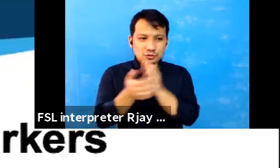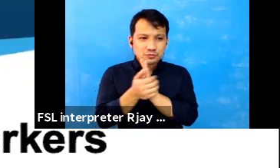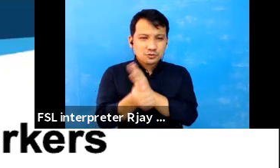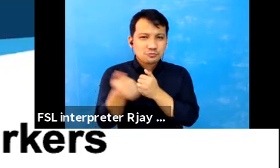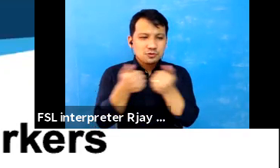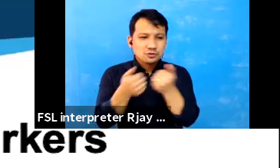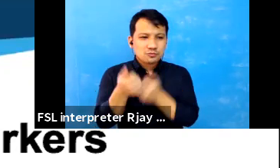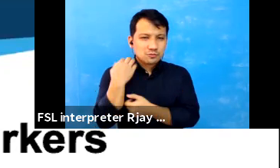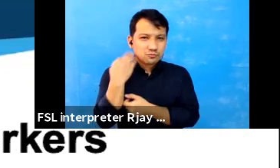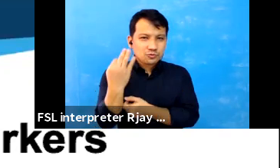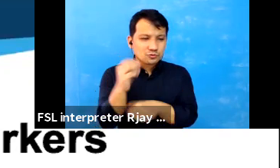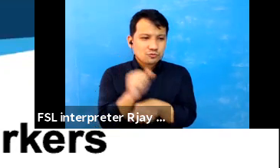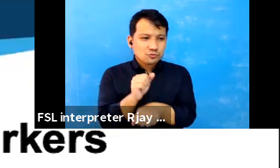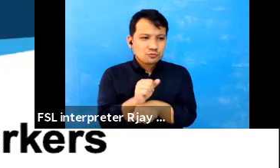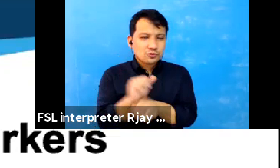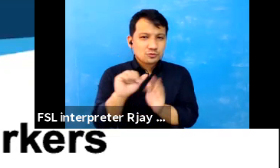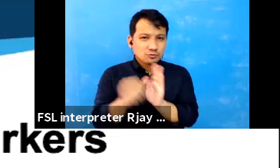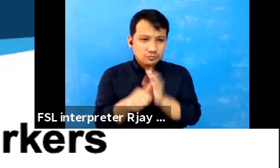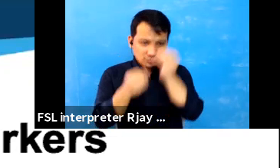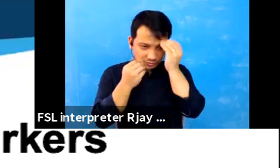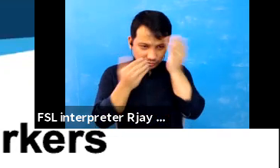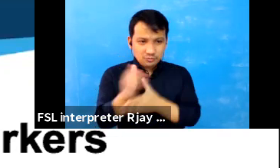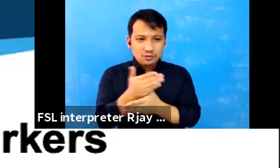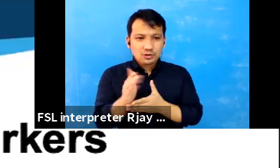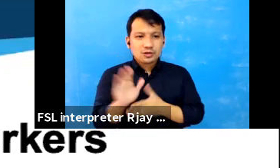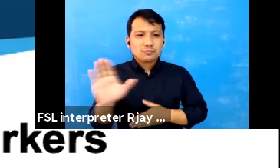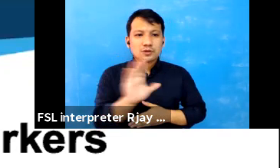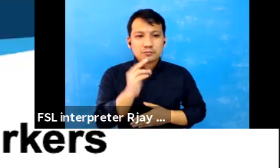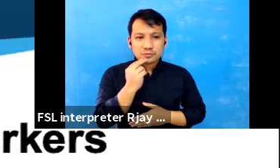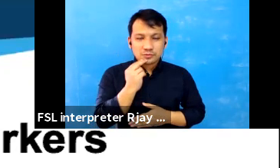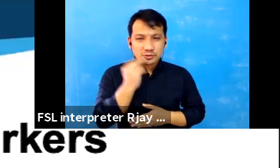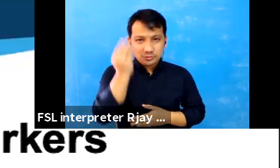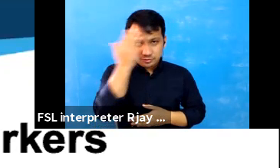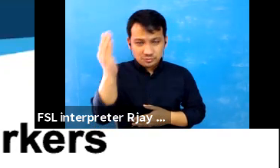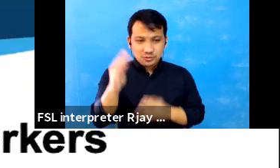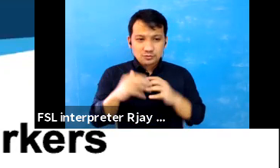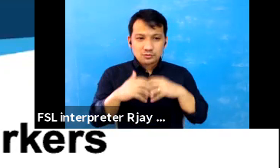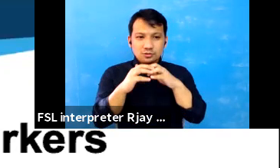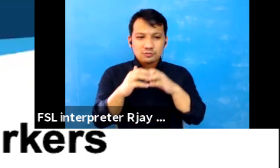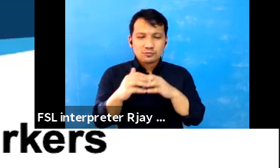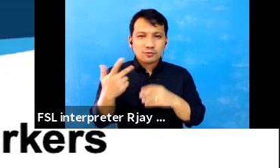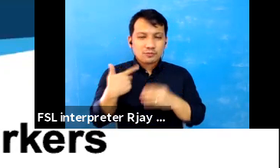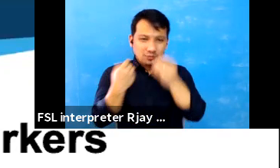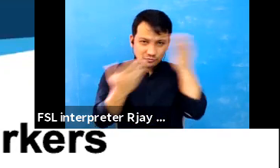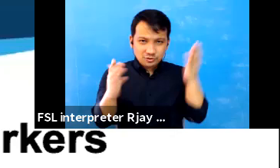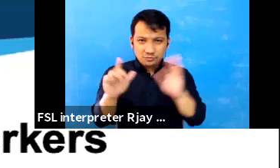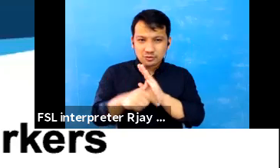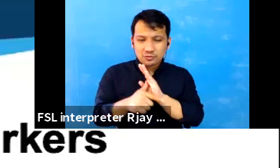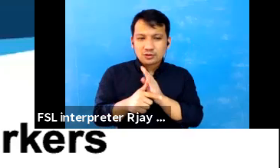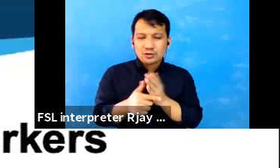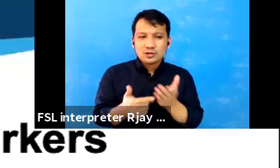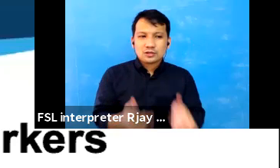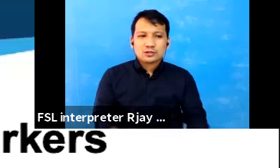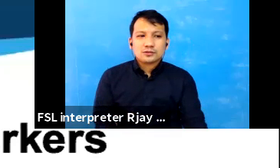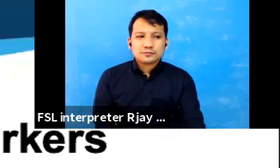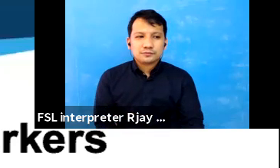of volunteer workers to implement health and nutrition program and active community engagement.